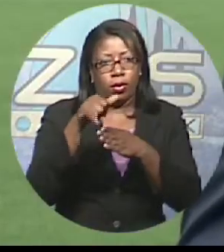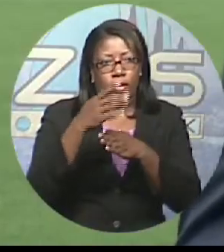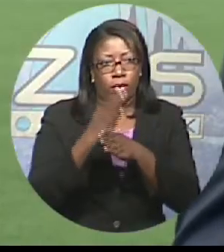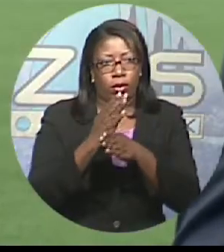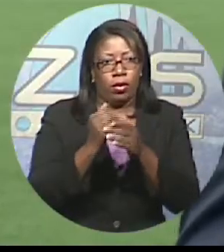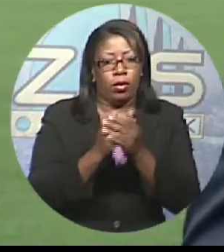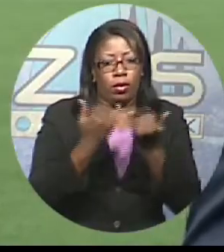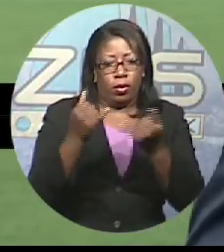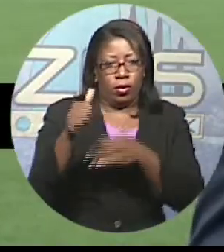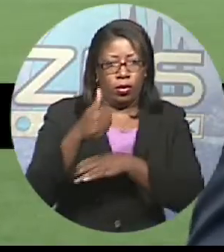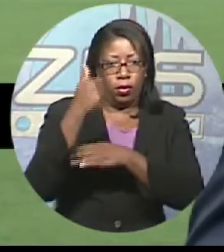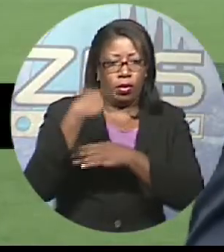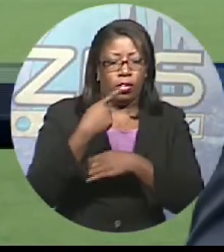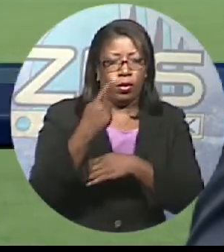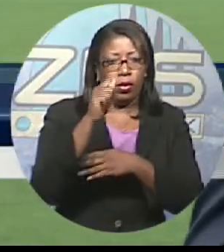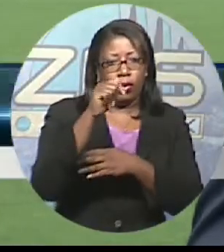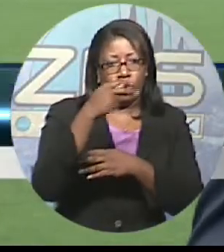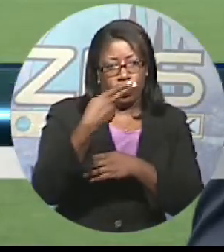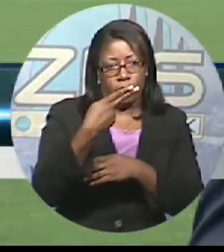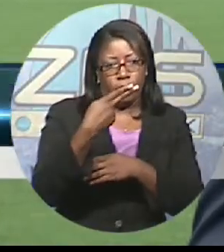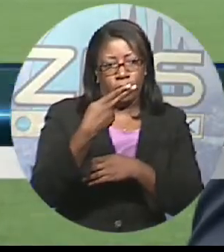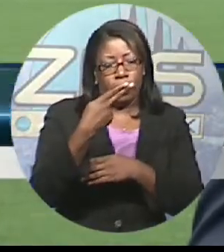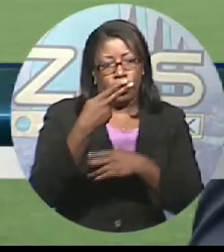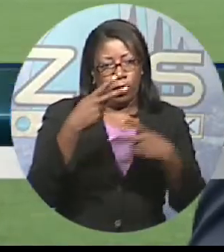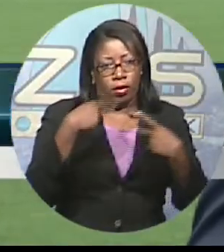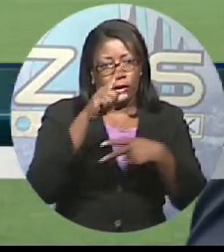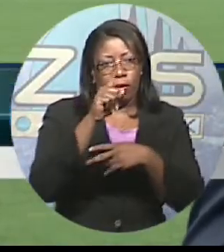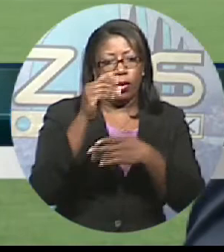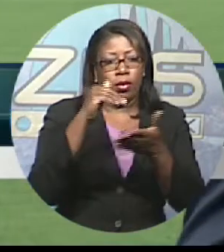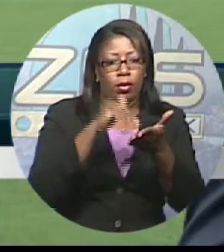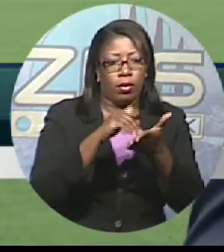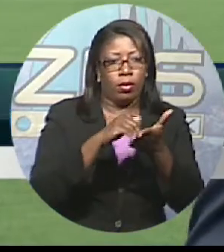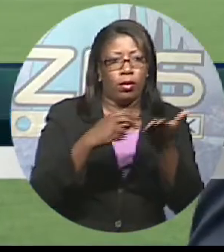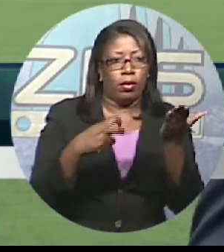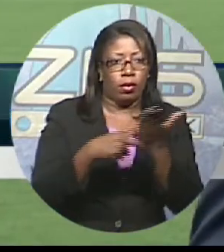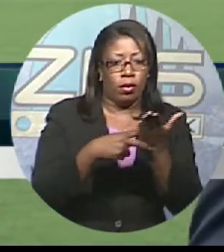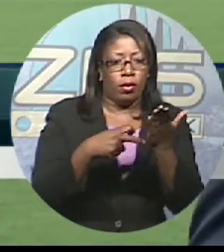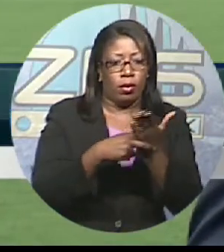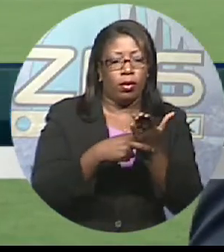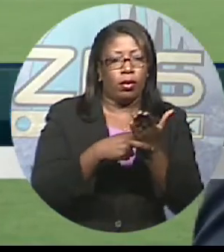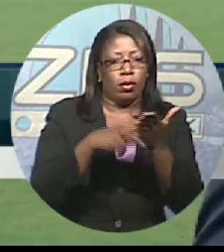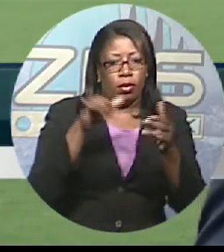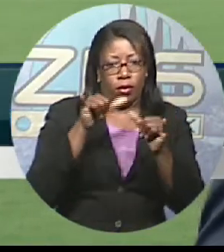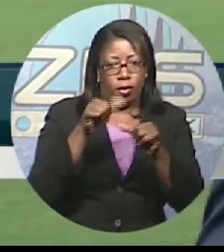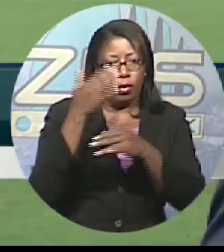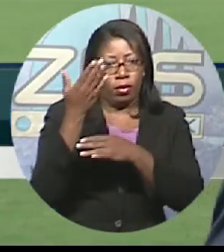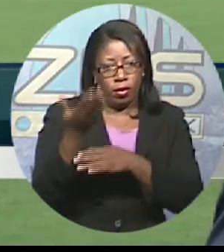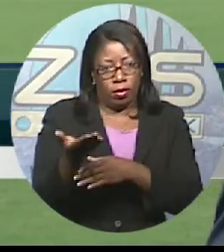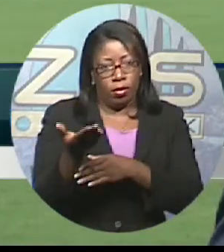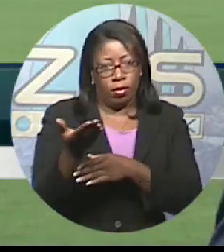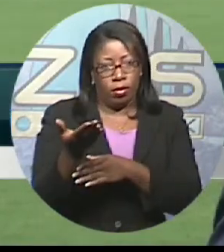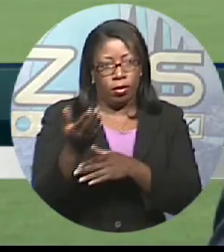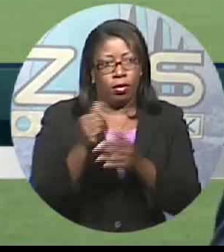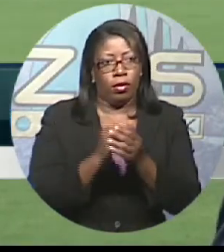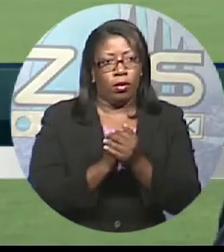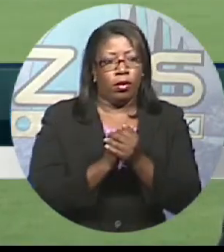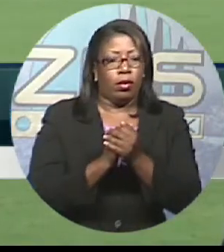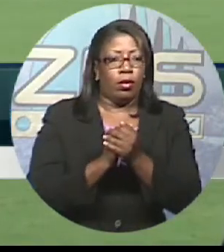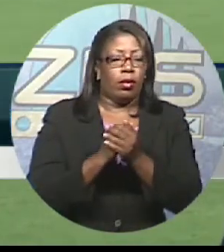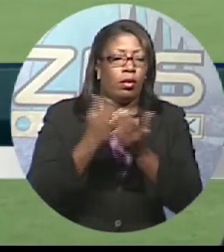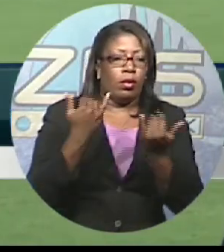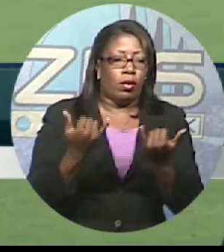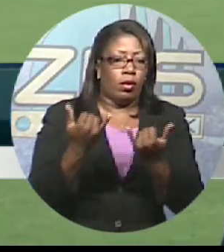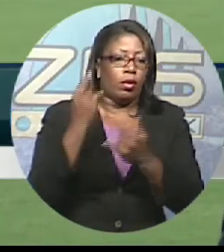Now, officials say that as of Thursday, there are about 1,000 tickets left, and that number is sure to be lower now. One of our golden girls,